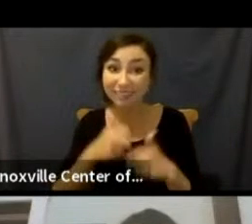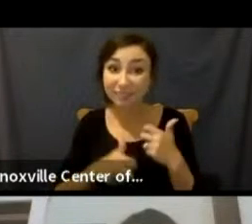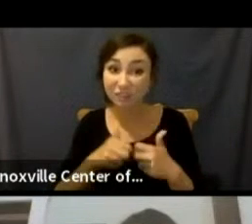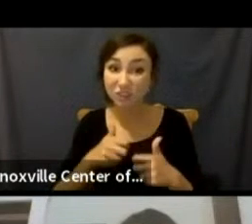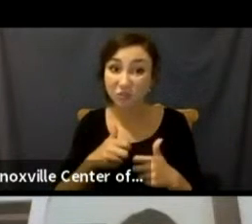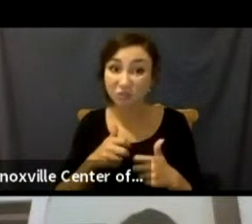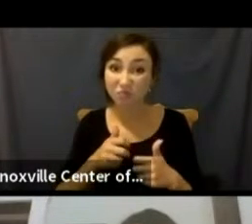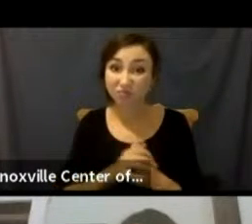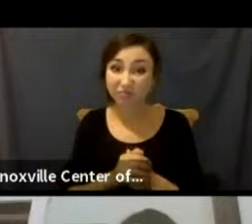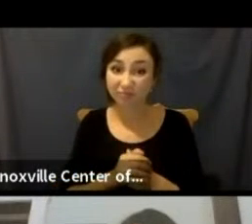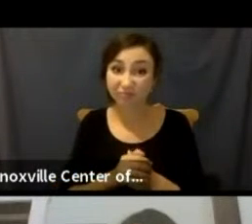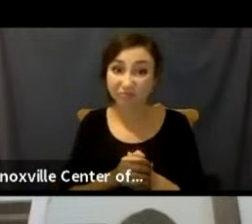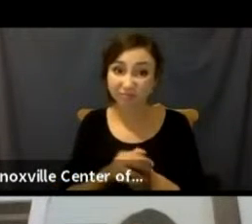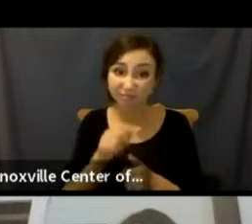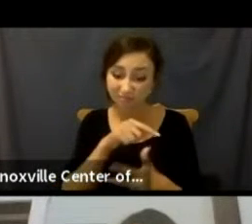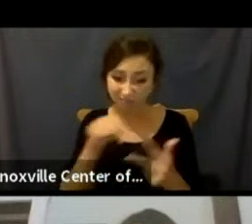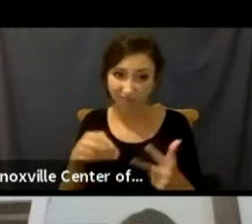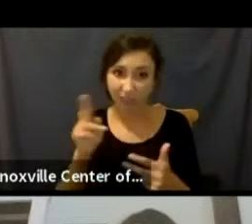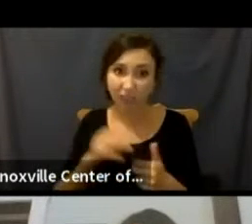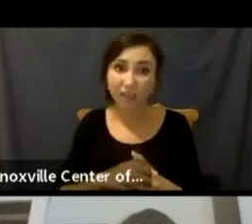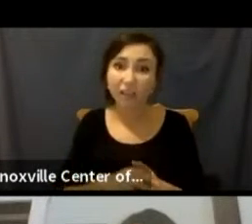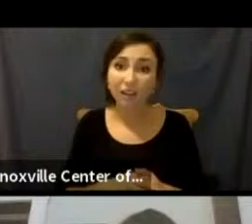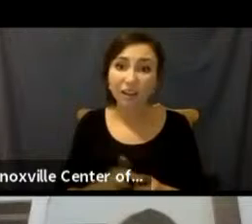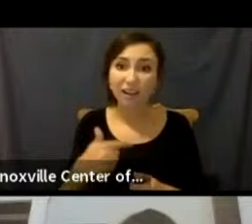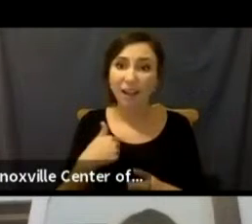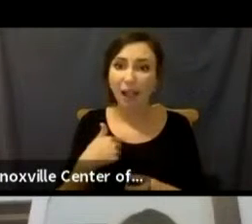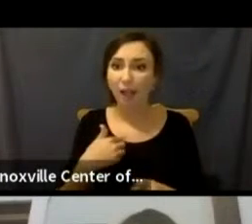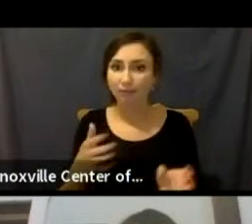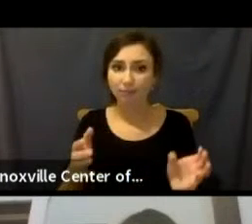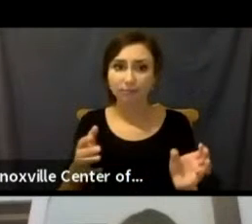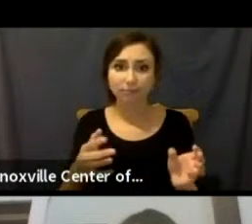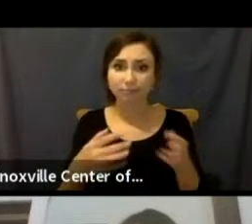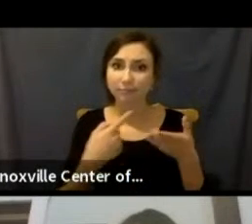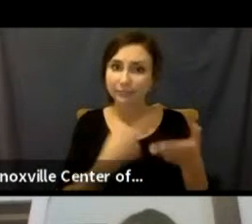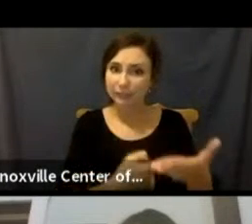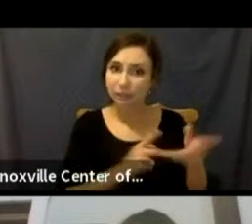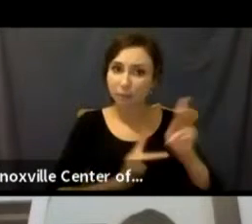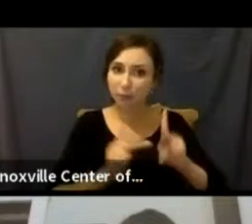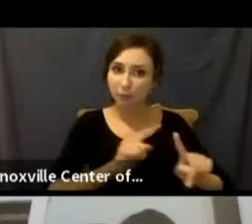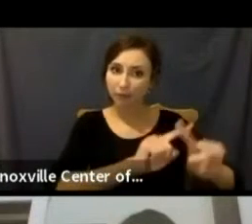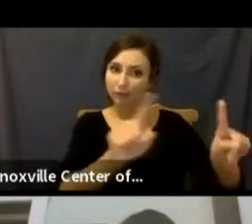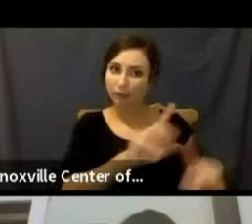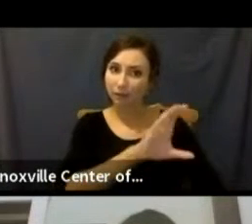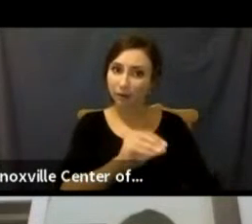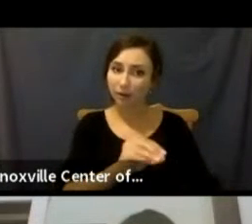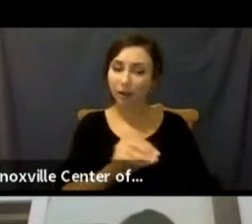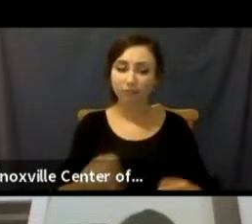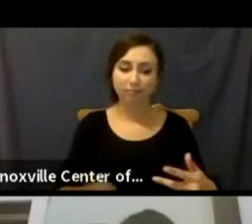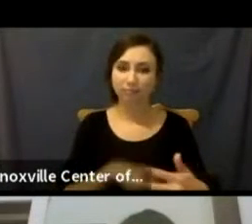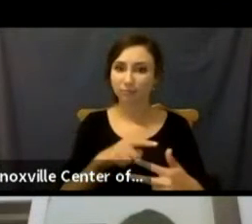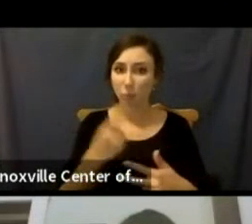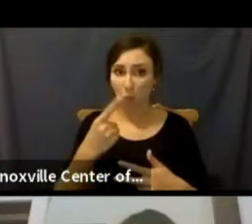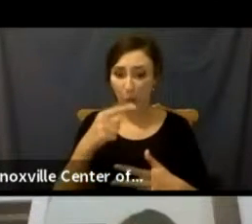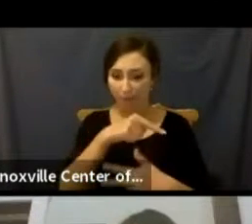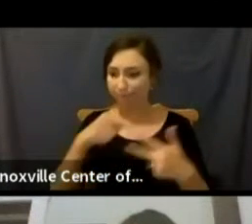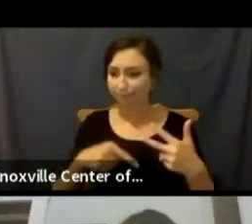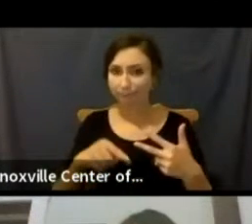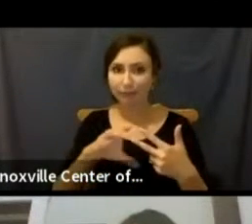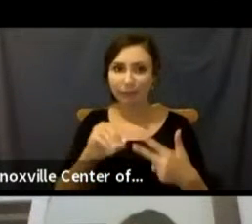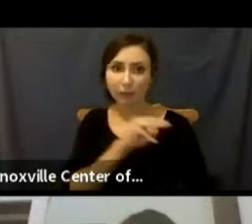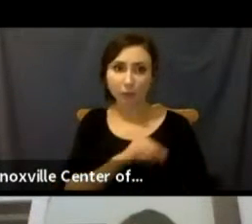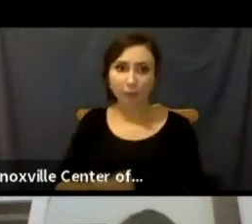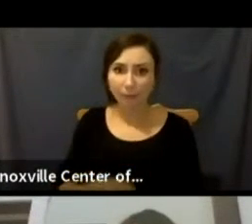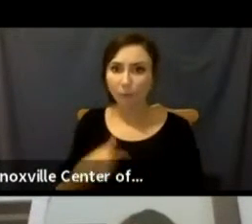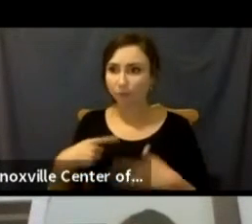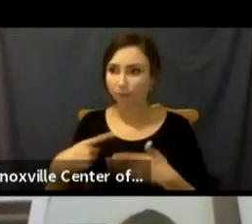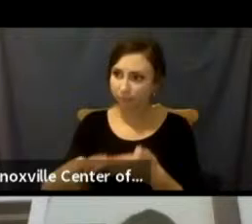And I've spoken, to people in other counties. I've spoken to one of those counties' mayors, and I